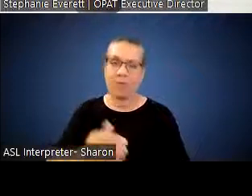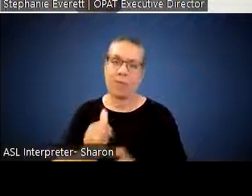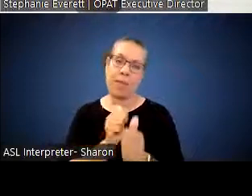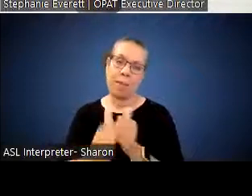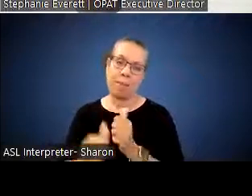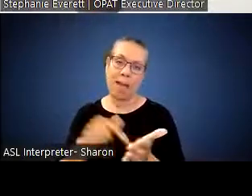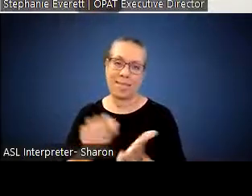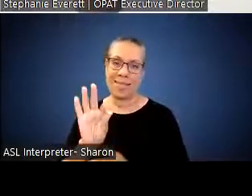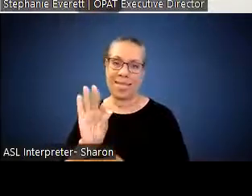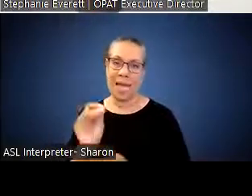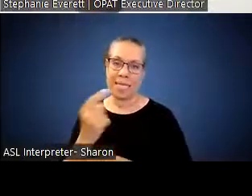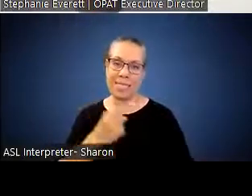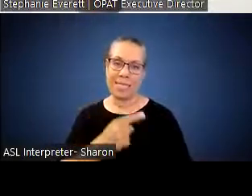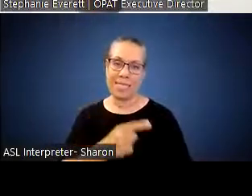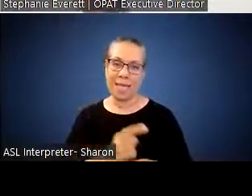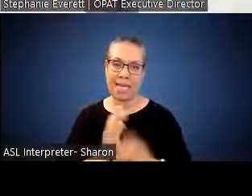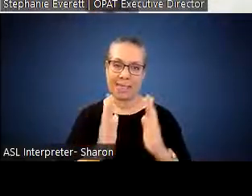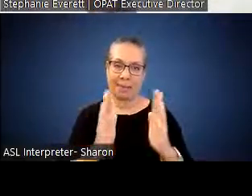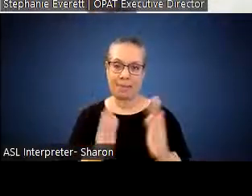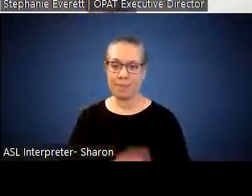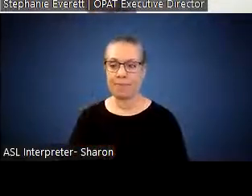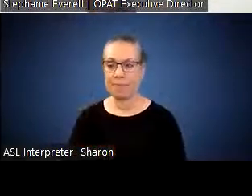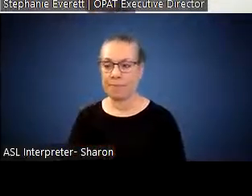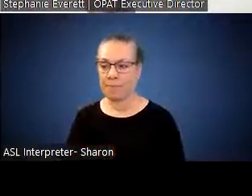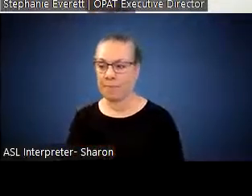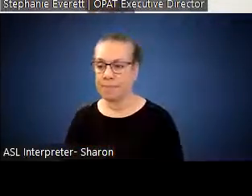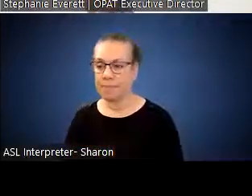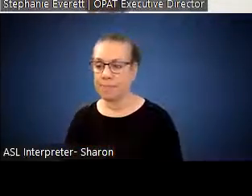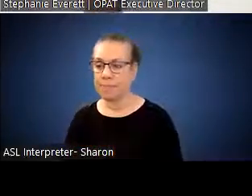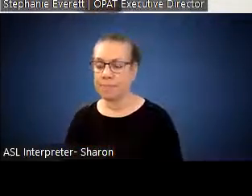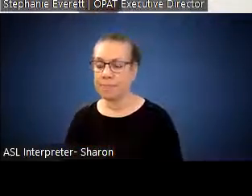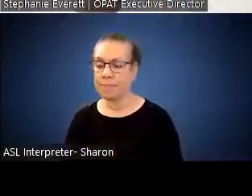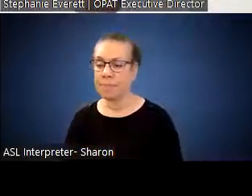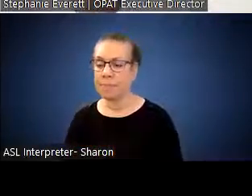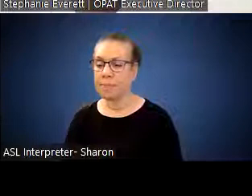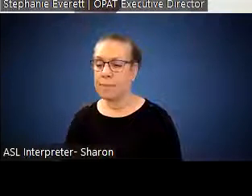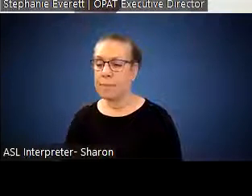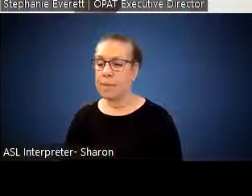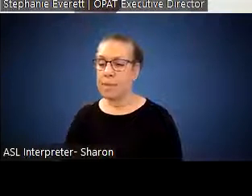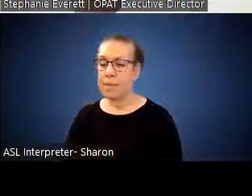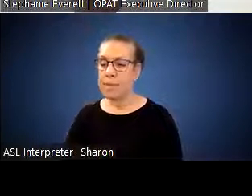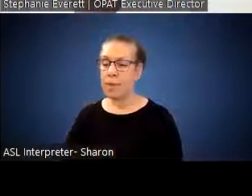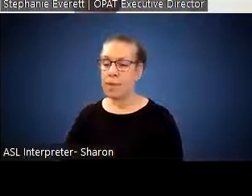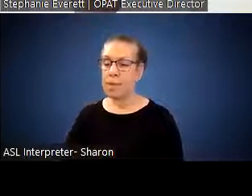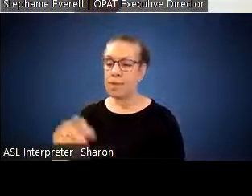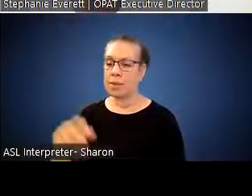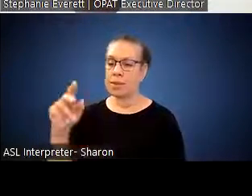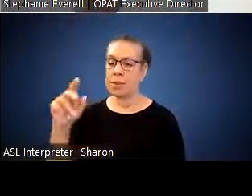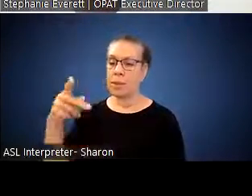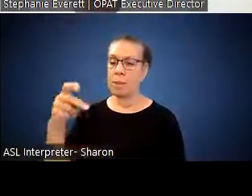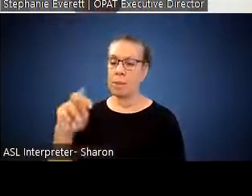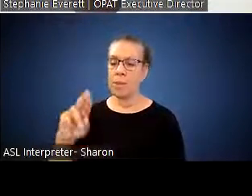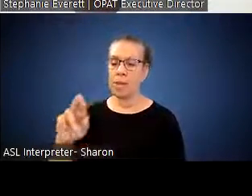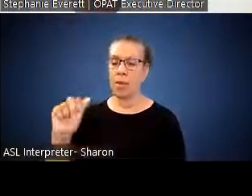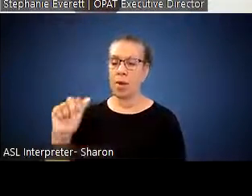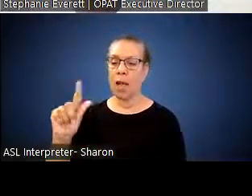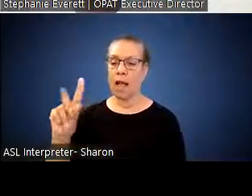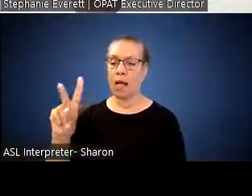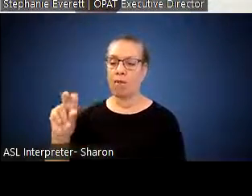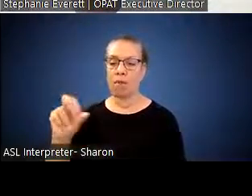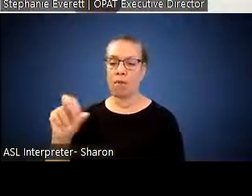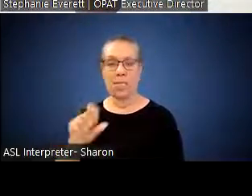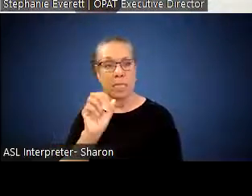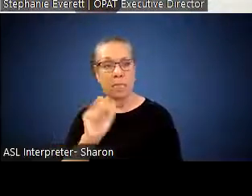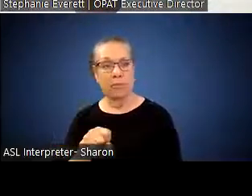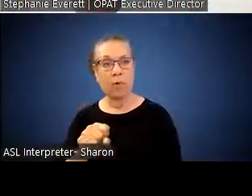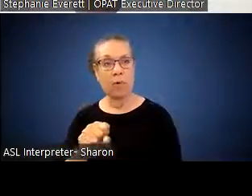Yeah, so I wanted to ask about, would it be possible for the investigation piece to be,